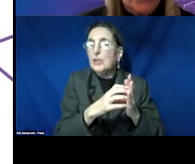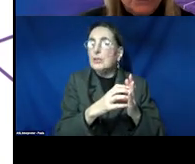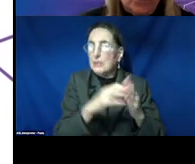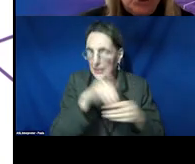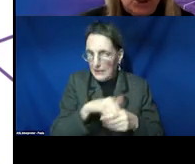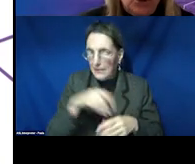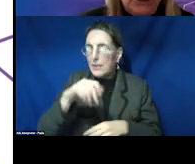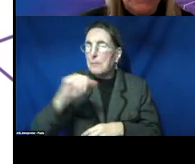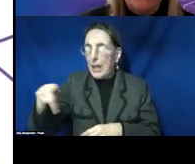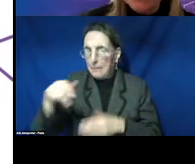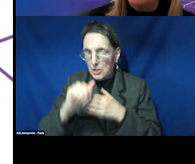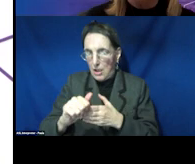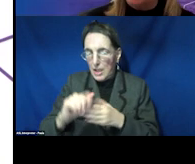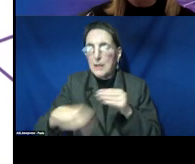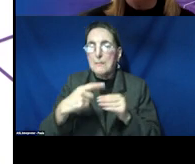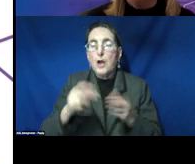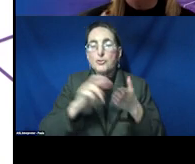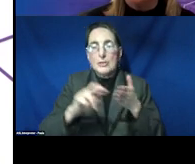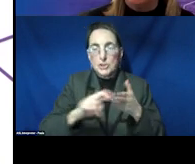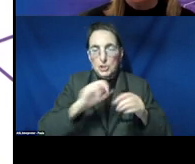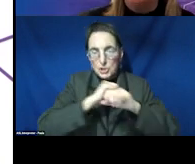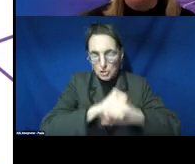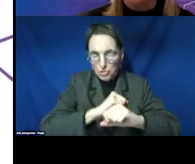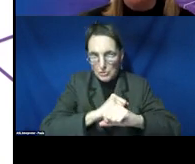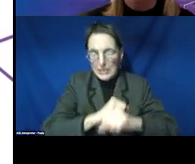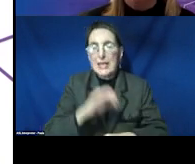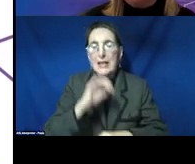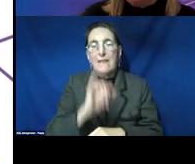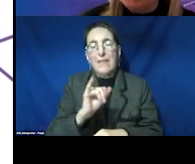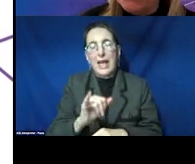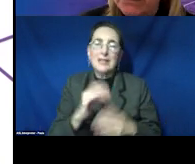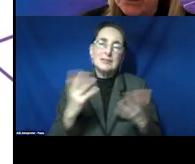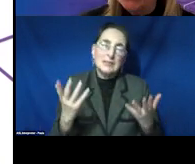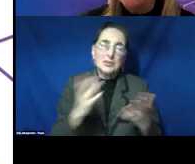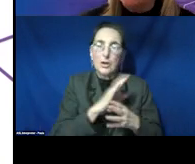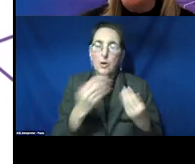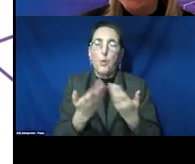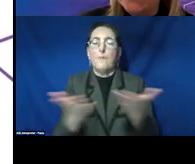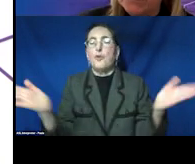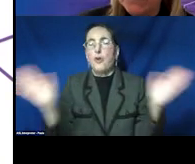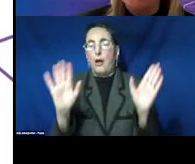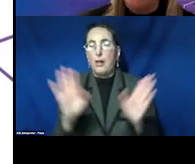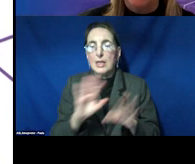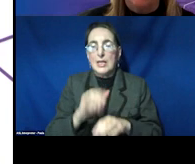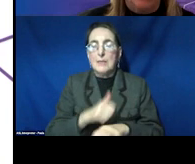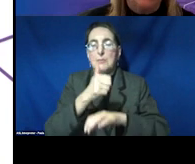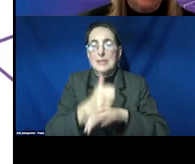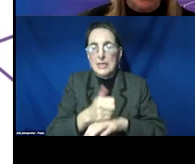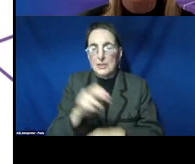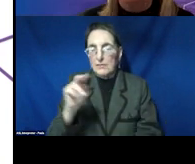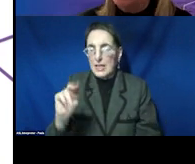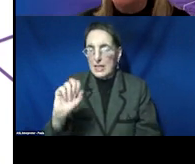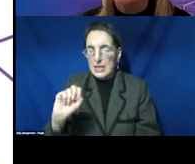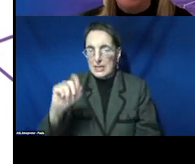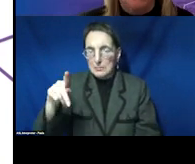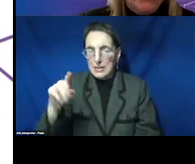on research security, and this falls into our overall implementation of NSPM 33, which I